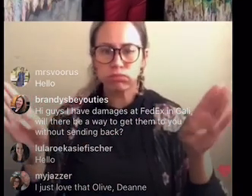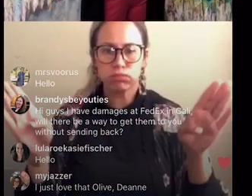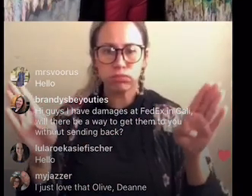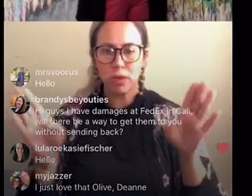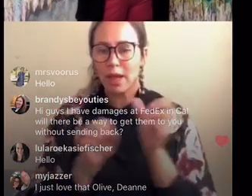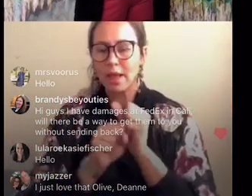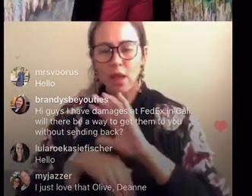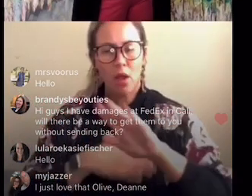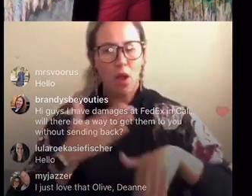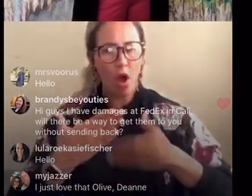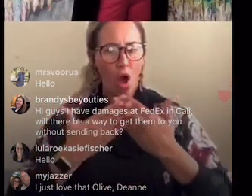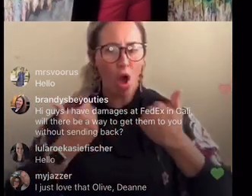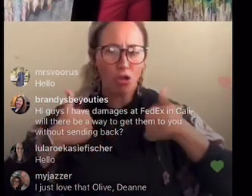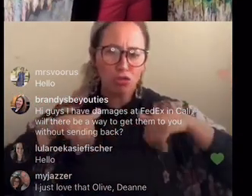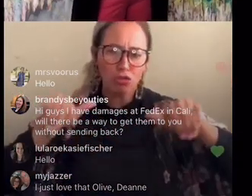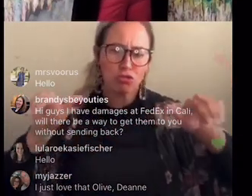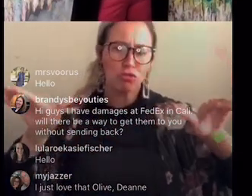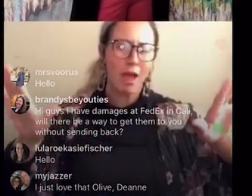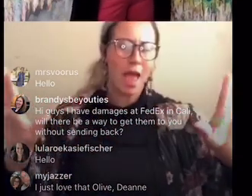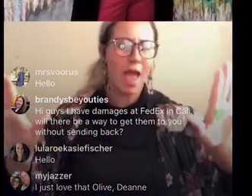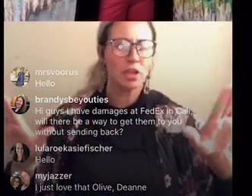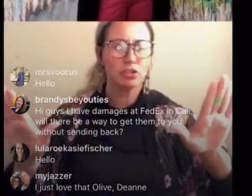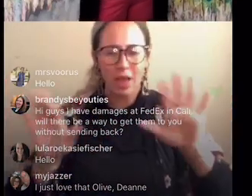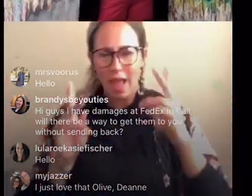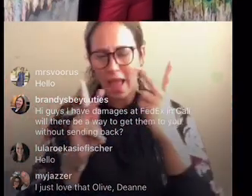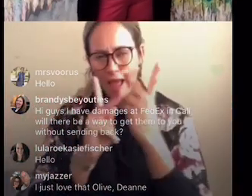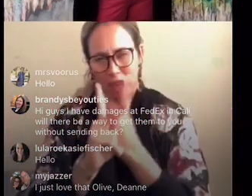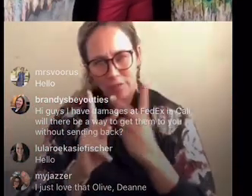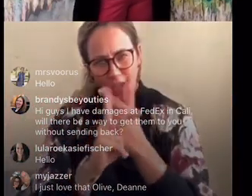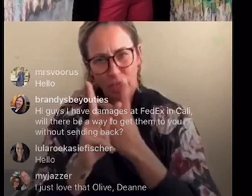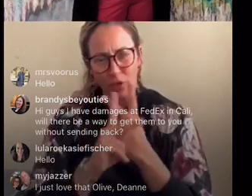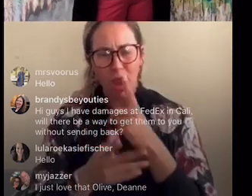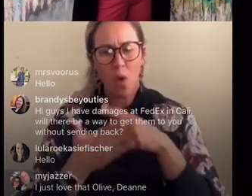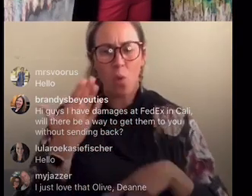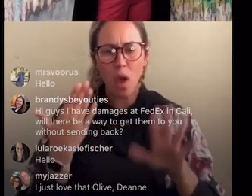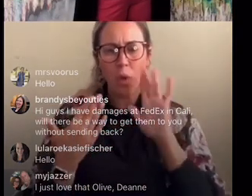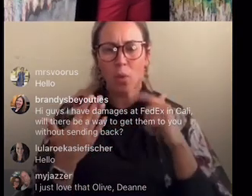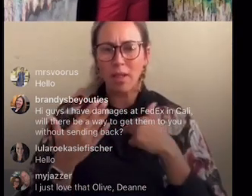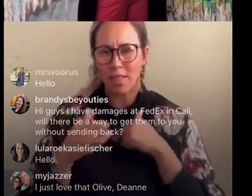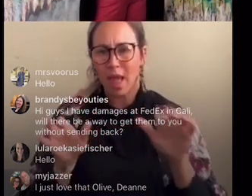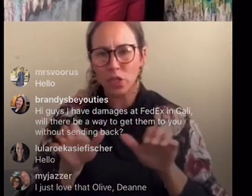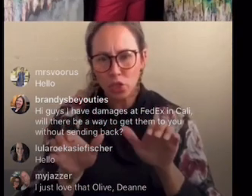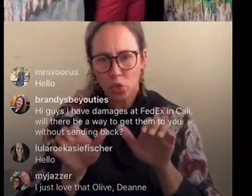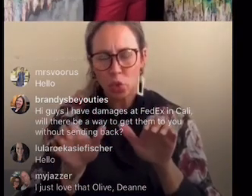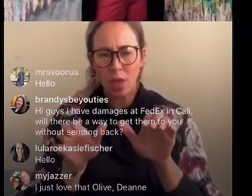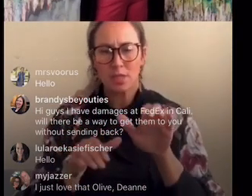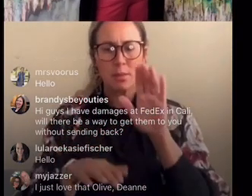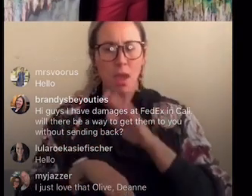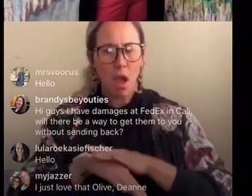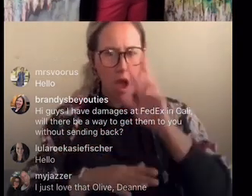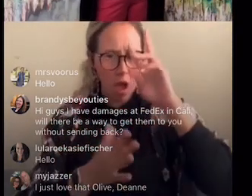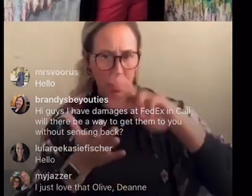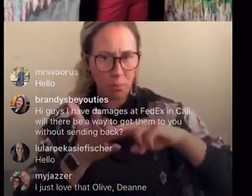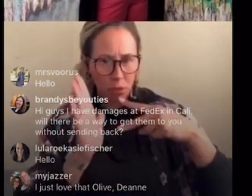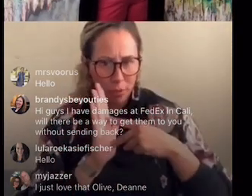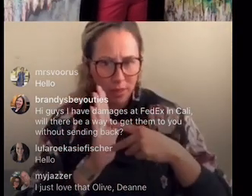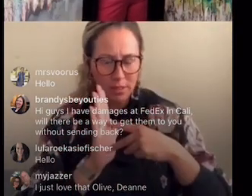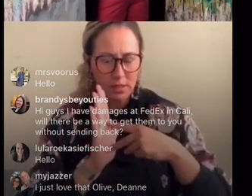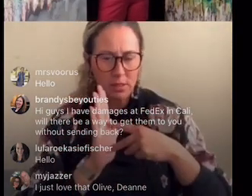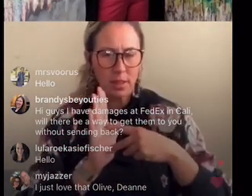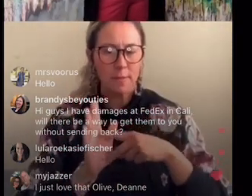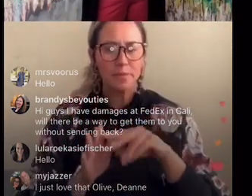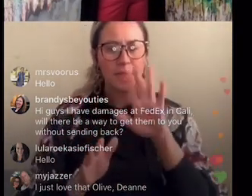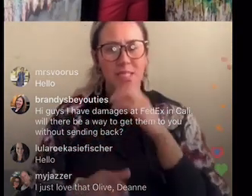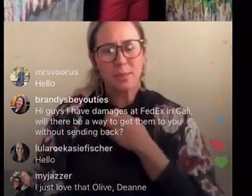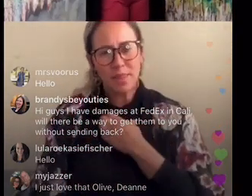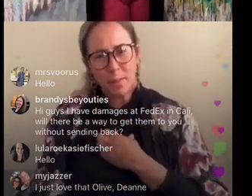all stretched. And I got to figure out, what am I going to do to be on purpose and to be the